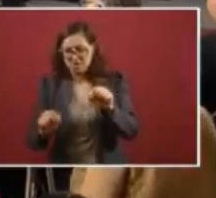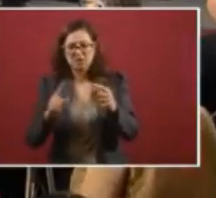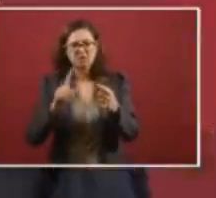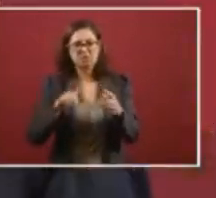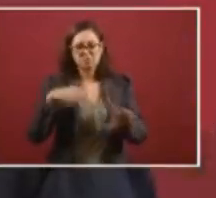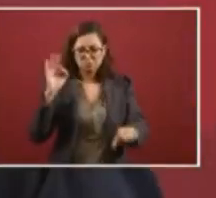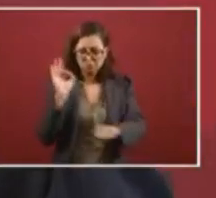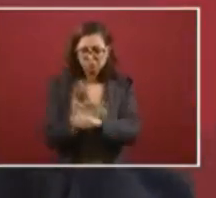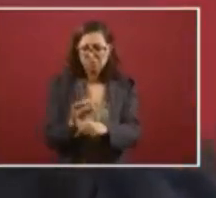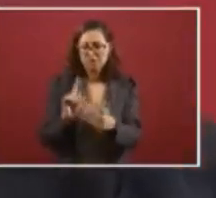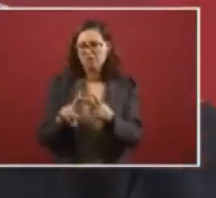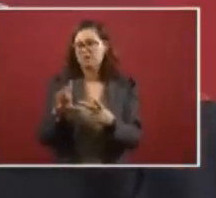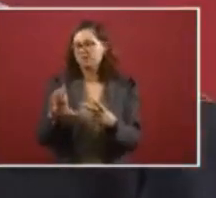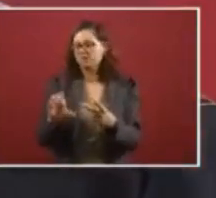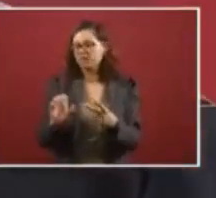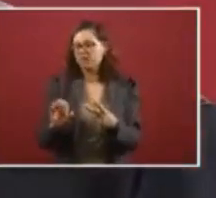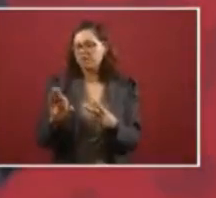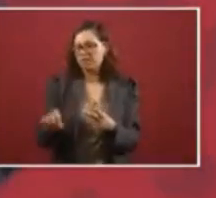good for